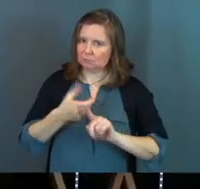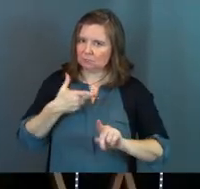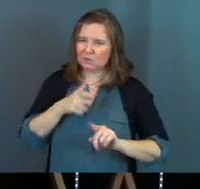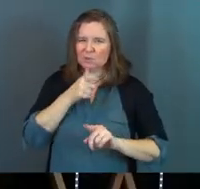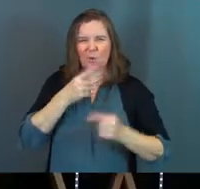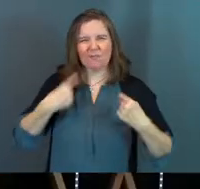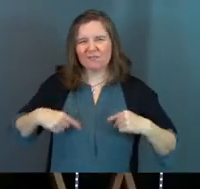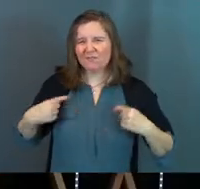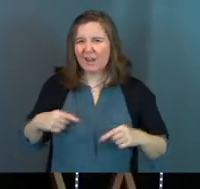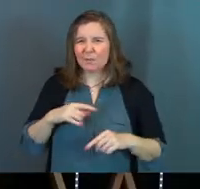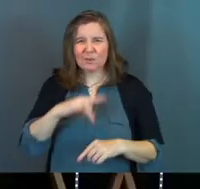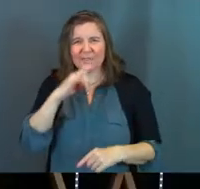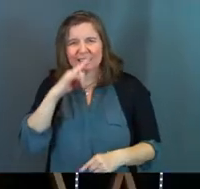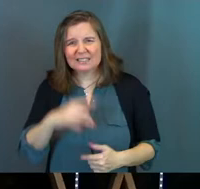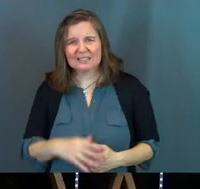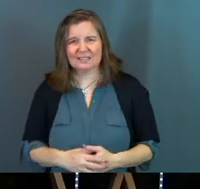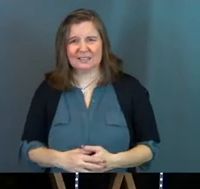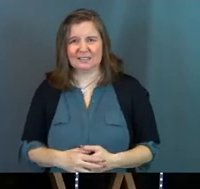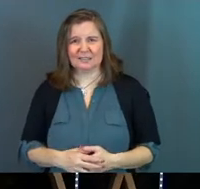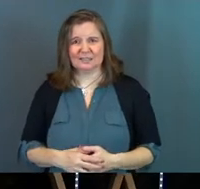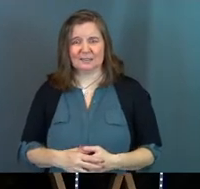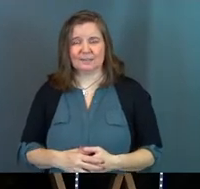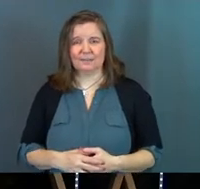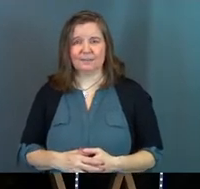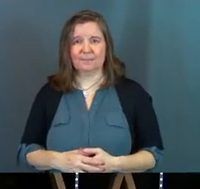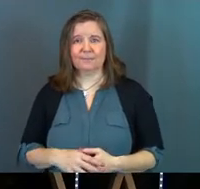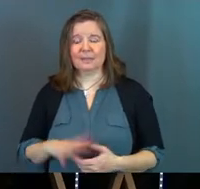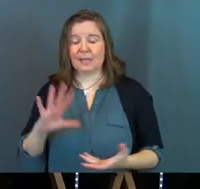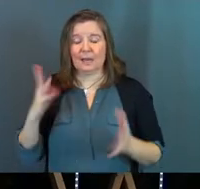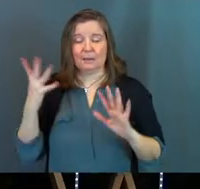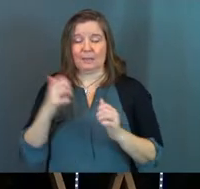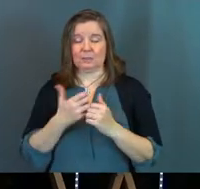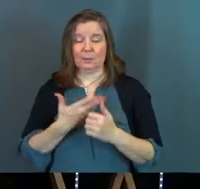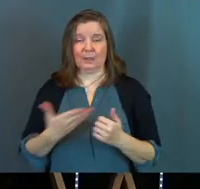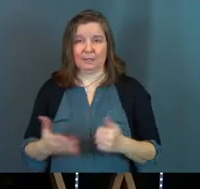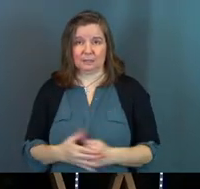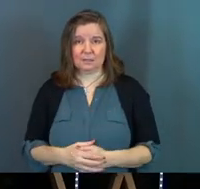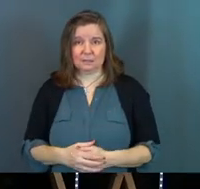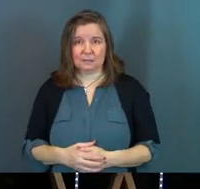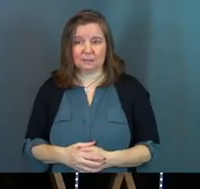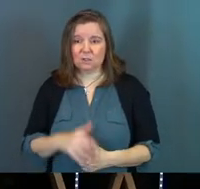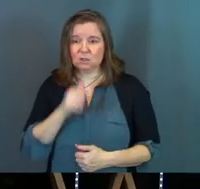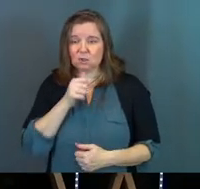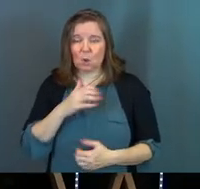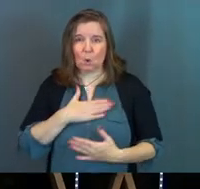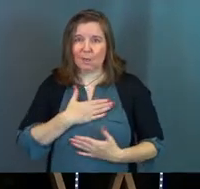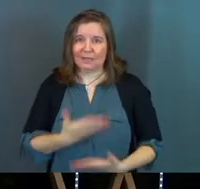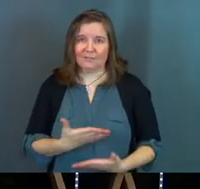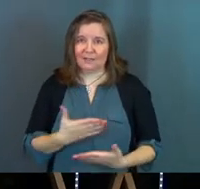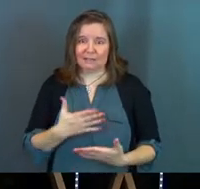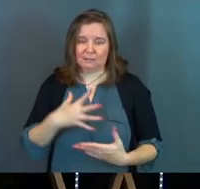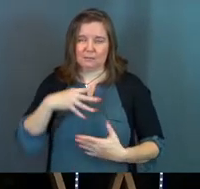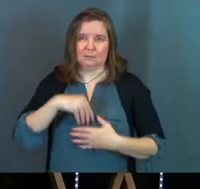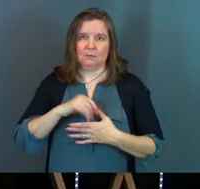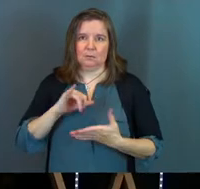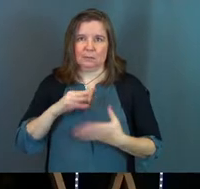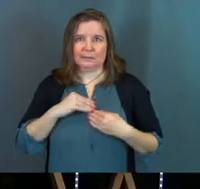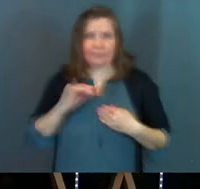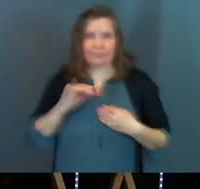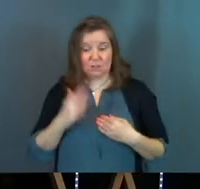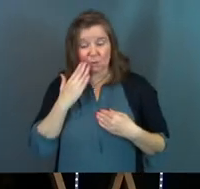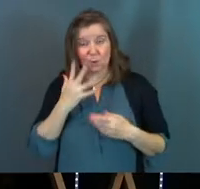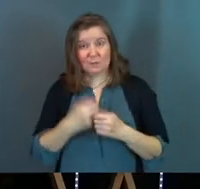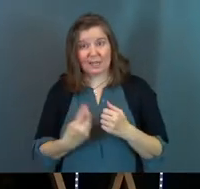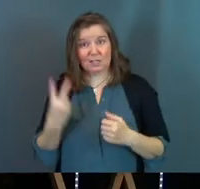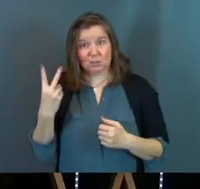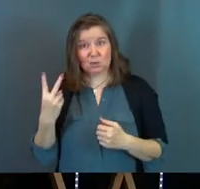don't quarrel. Don't fight with your kids. That messes with things. Don't give in to that. Did you know it